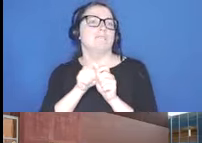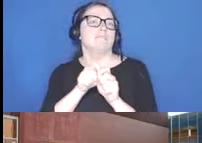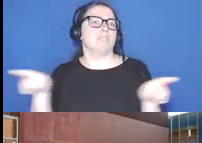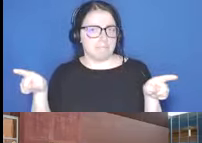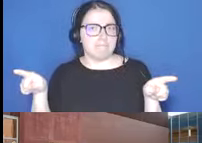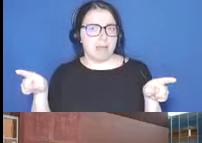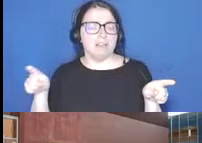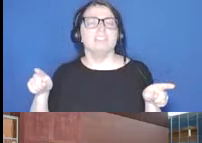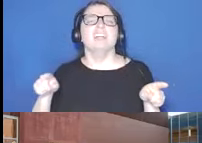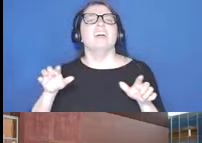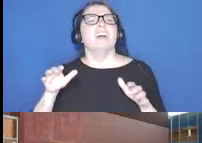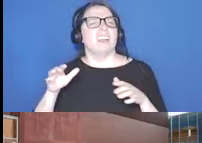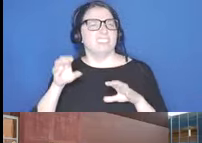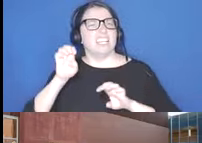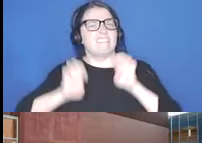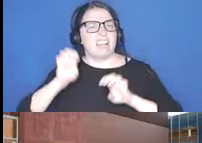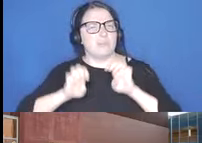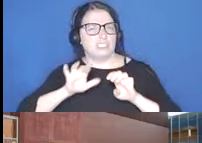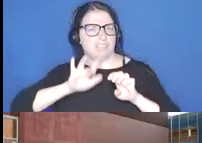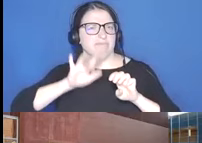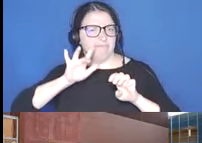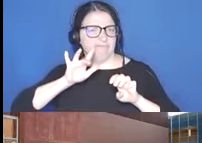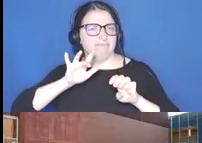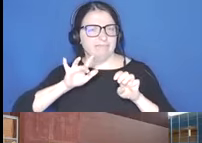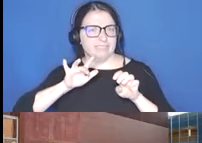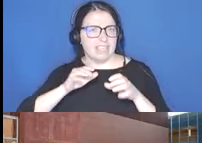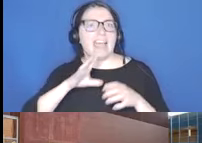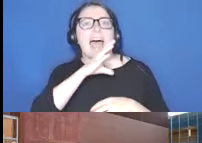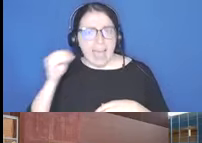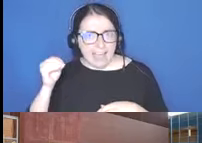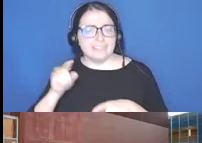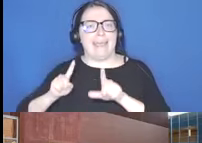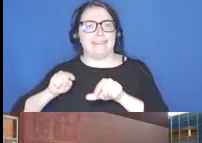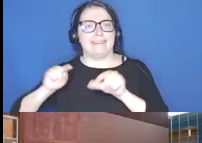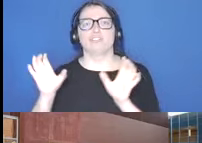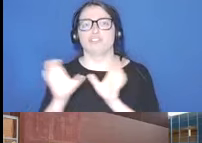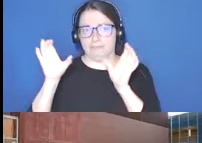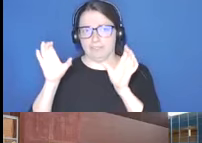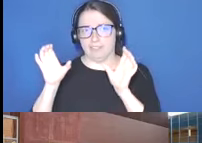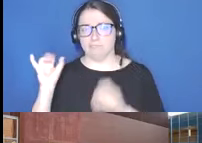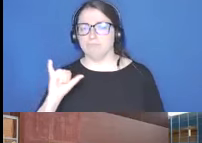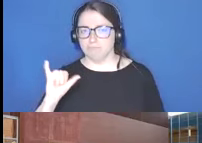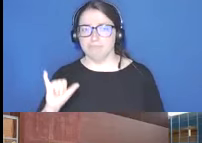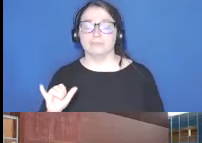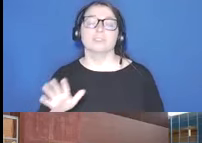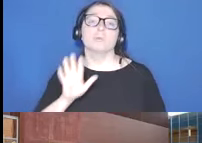to an evaluation and a certificate of attendance. So we really value your